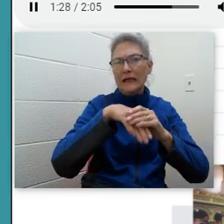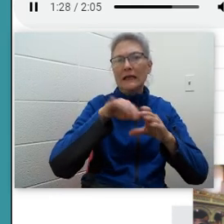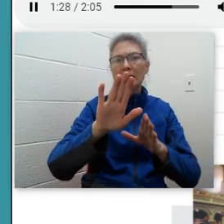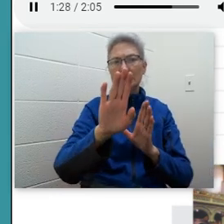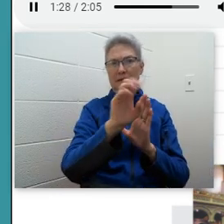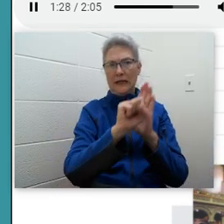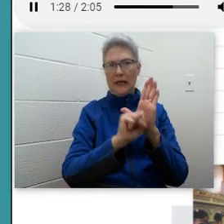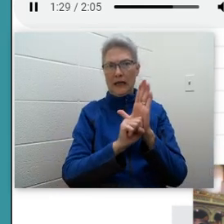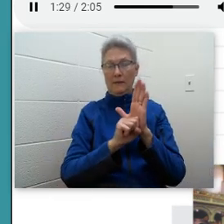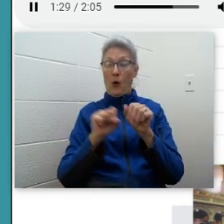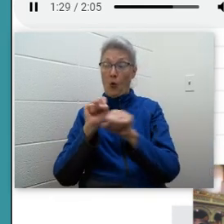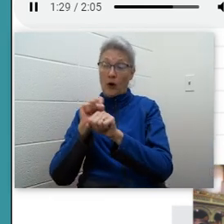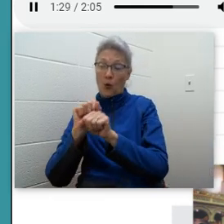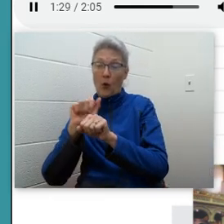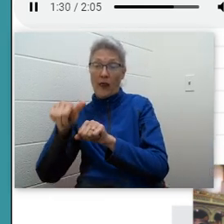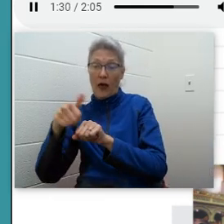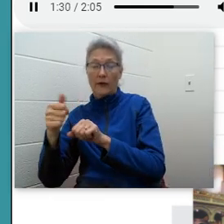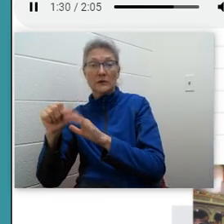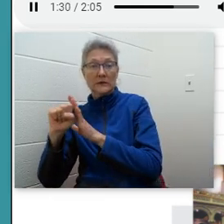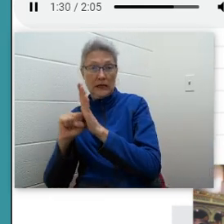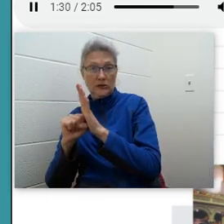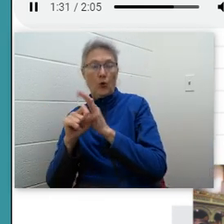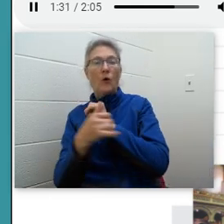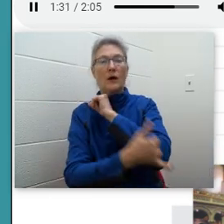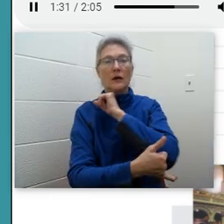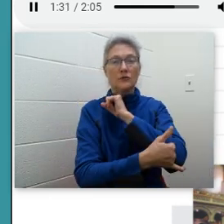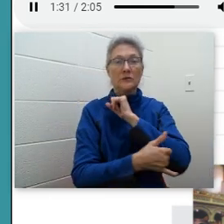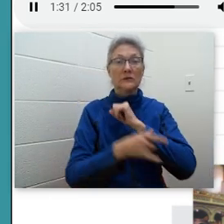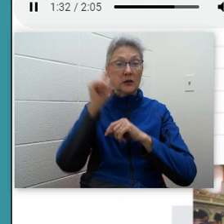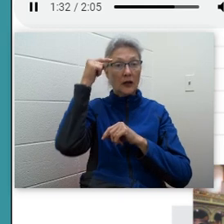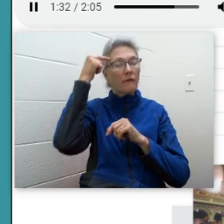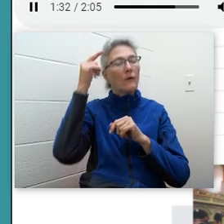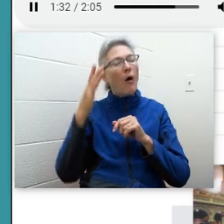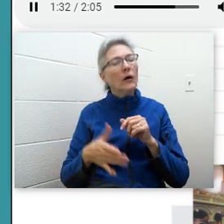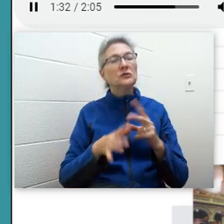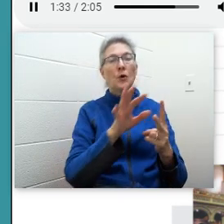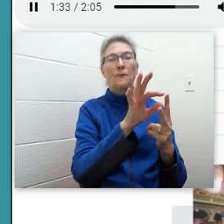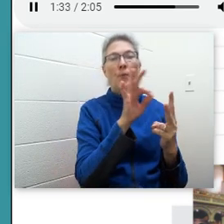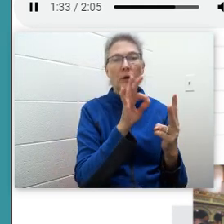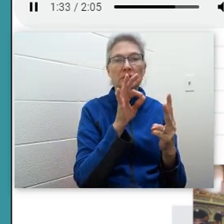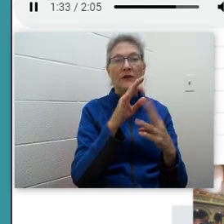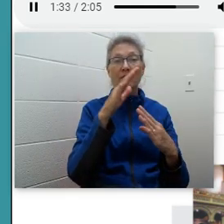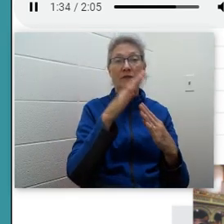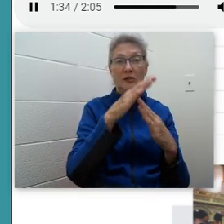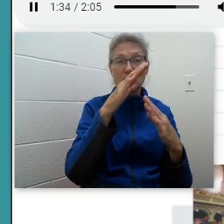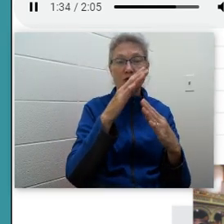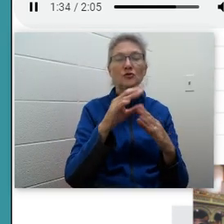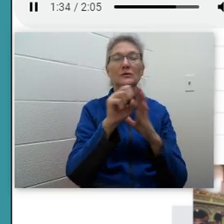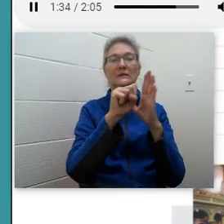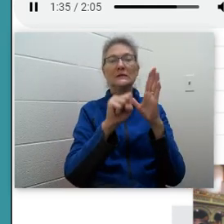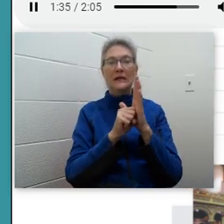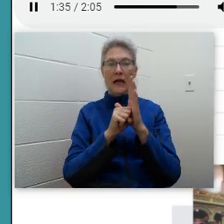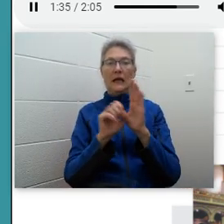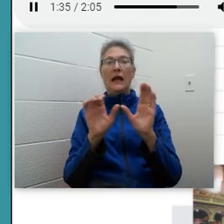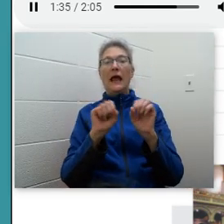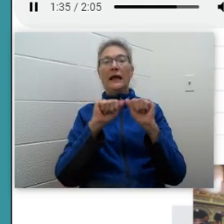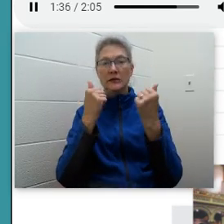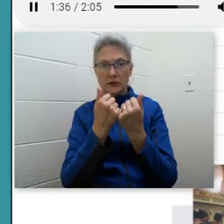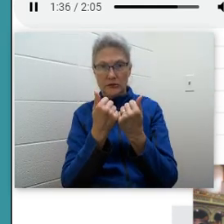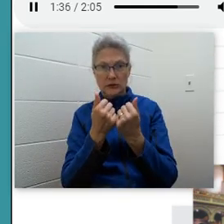countries. The governor also appoints officials to state agencies that work to improve life for their people of the